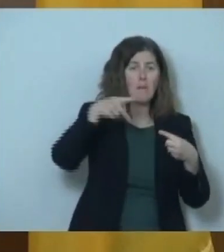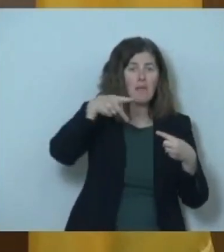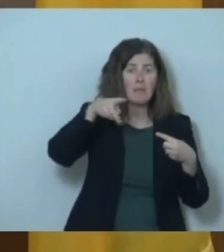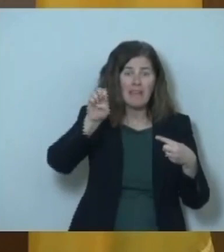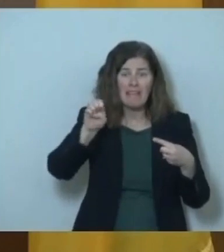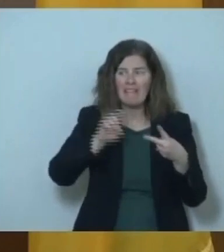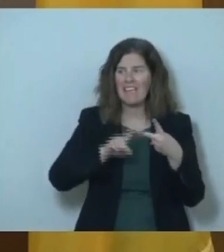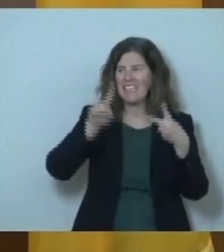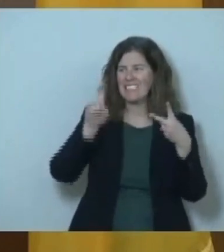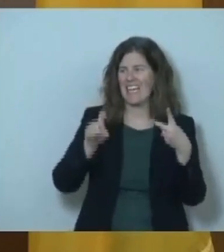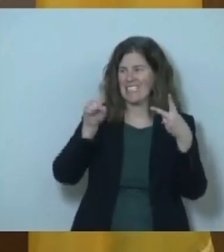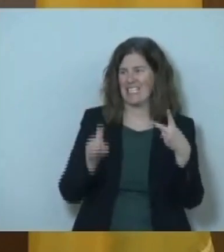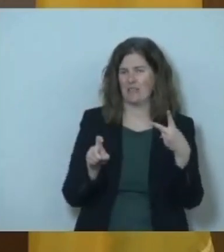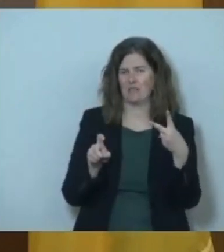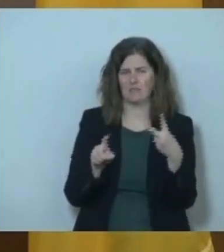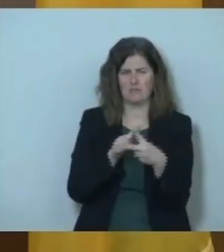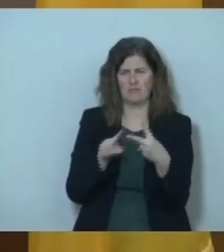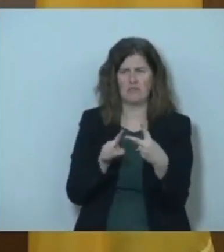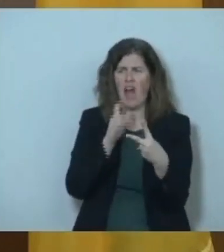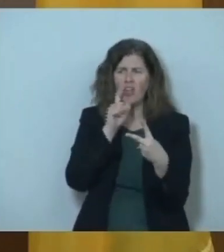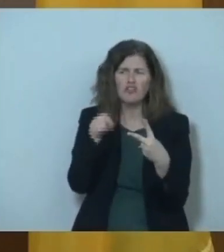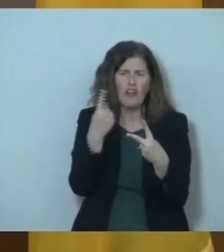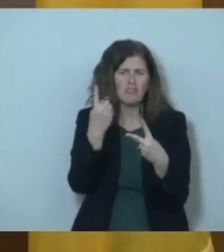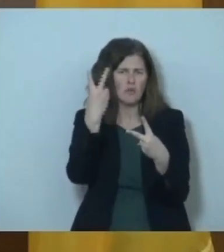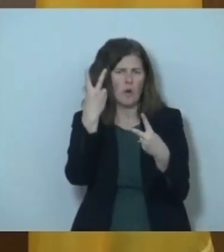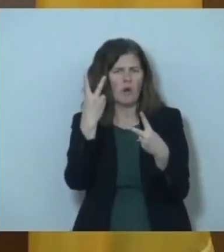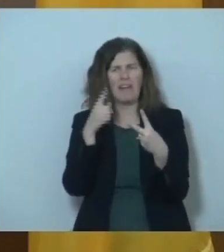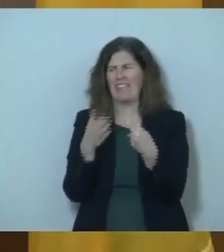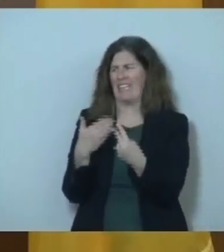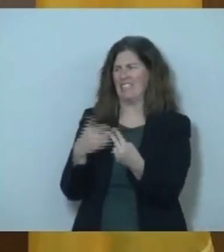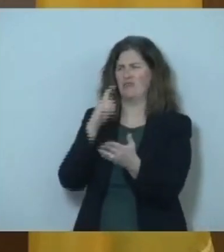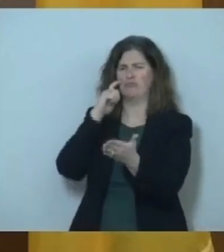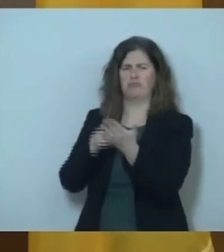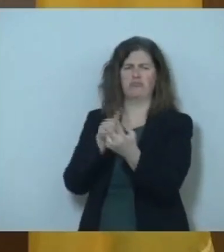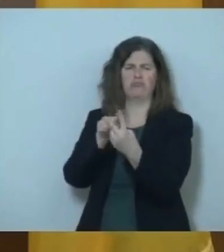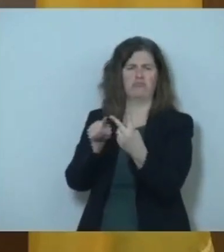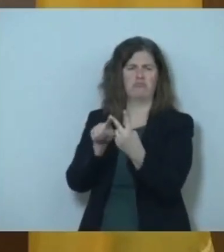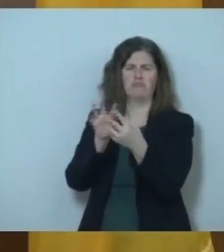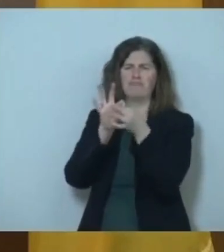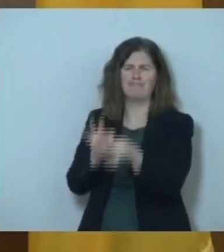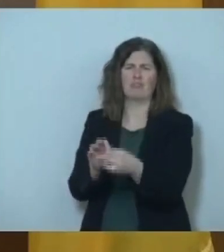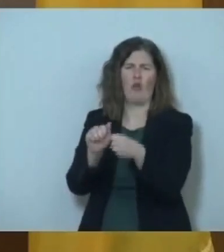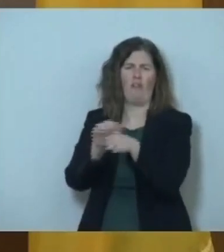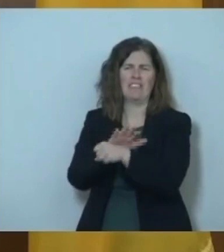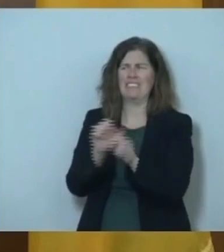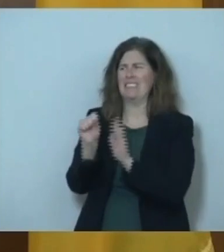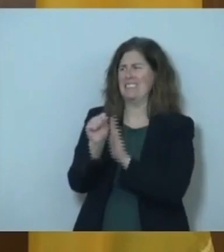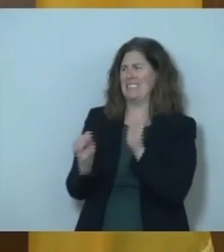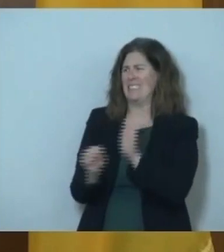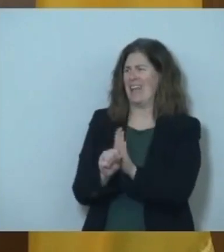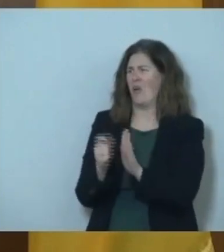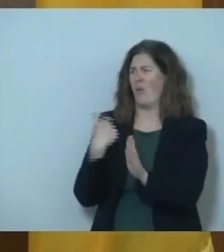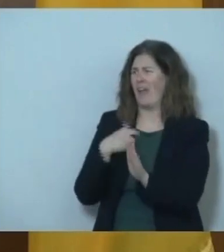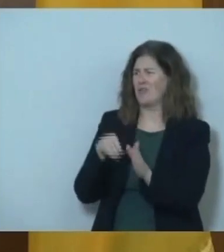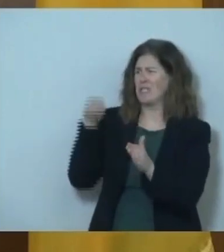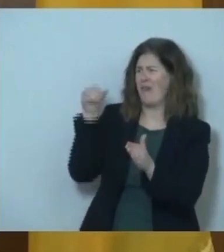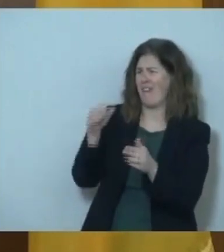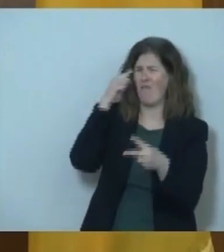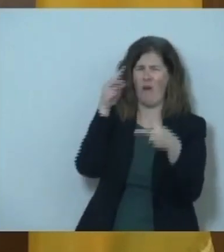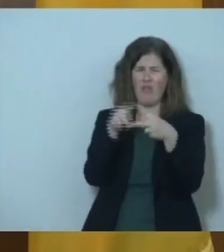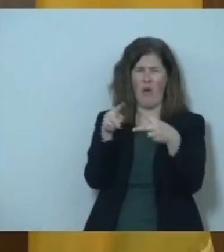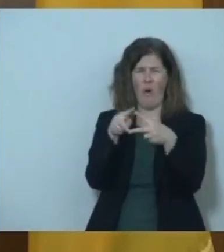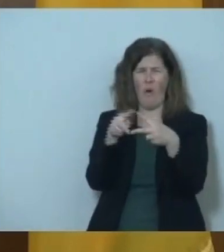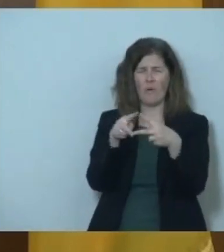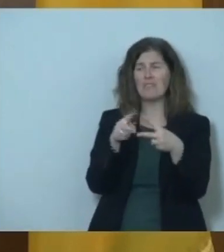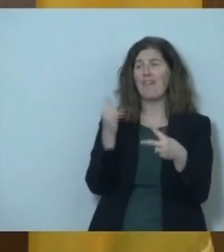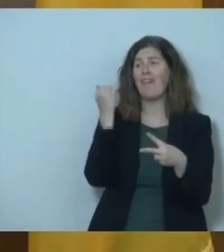not unequivocally just those two things, but those are two easy things where it's clear the state had to make expenditures, and if we didn't make